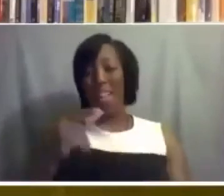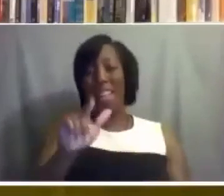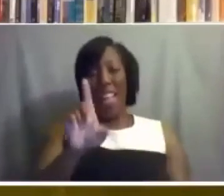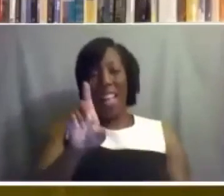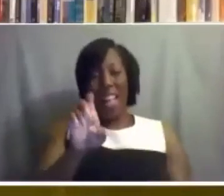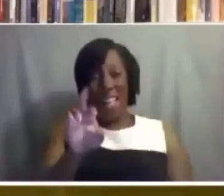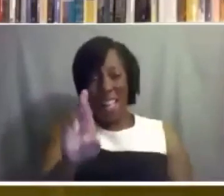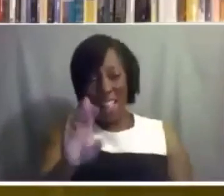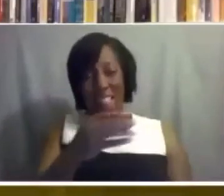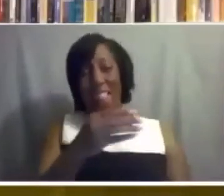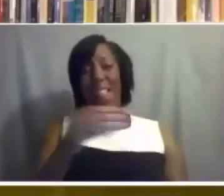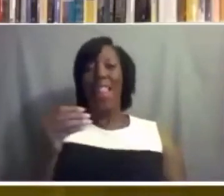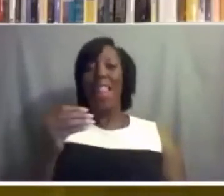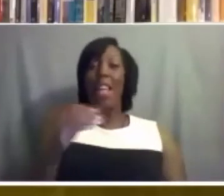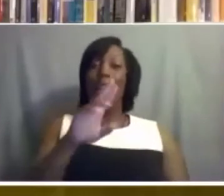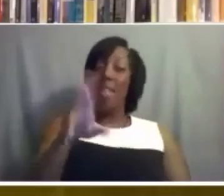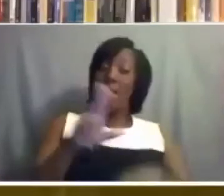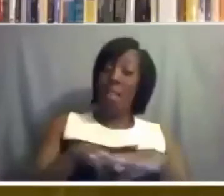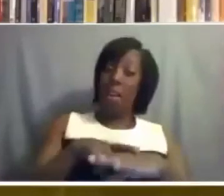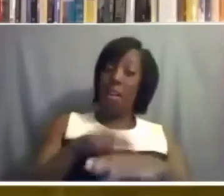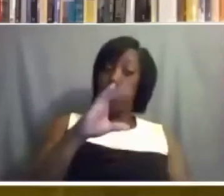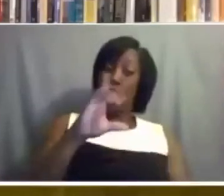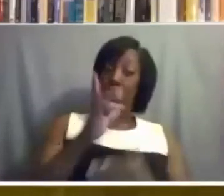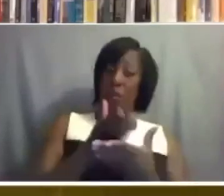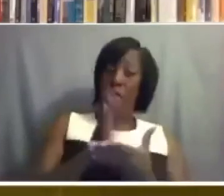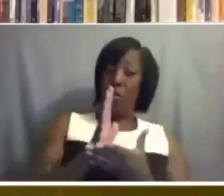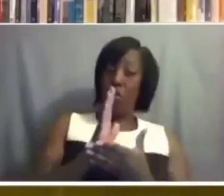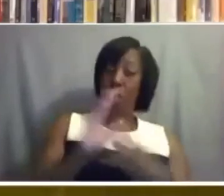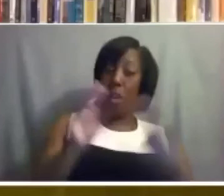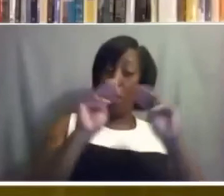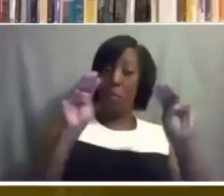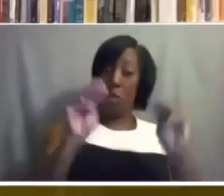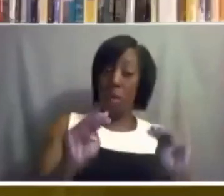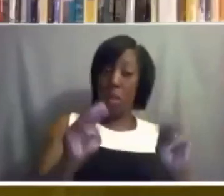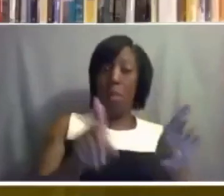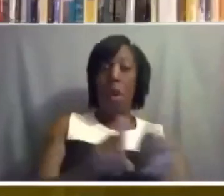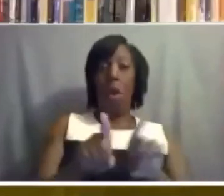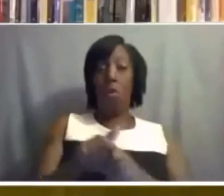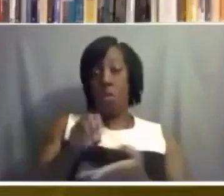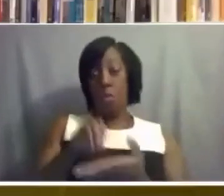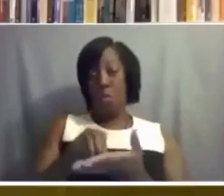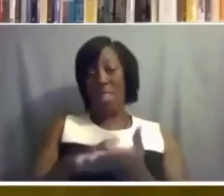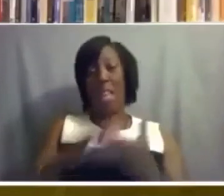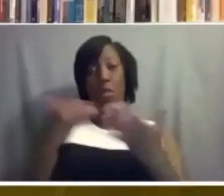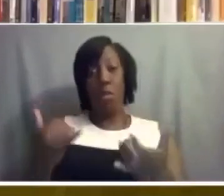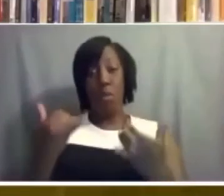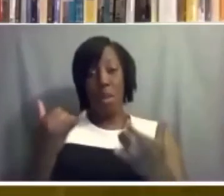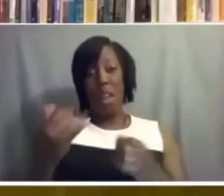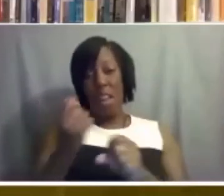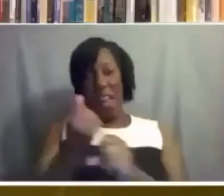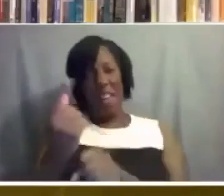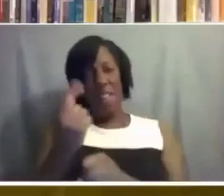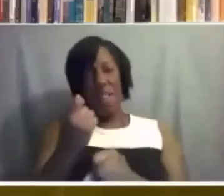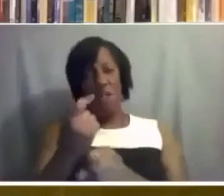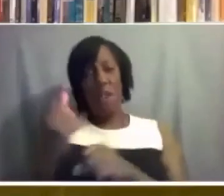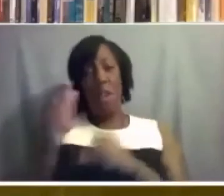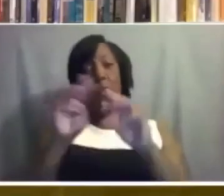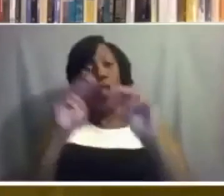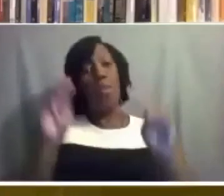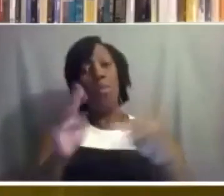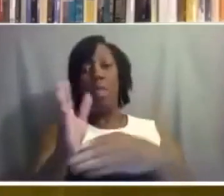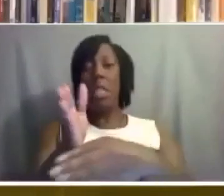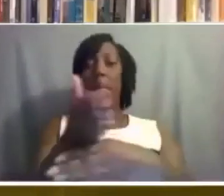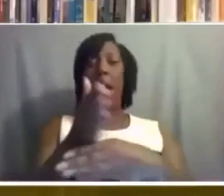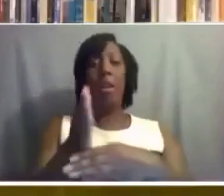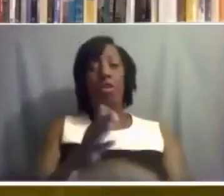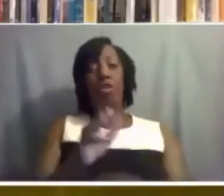Civil Rights Museum, also marks today Dr. King's assassination each year. The museum has kindly shared media